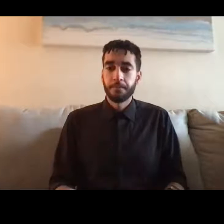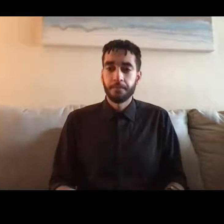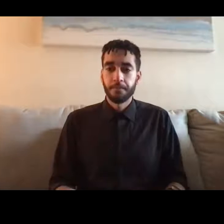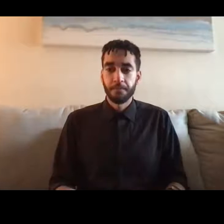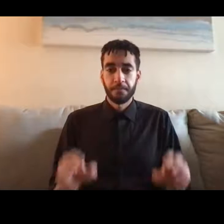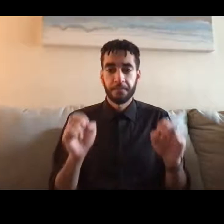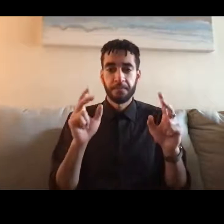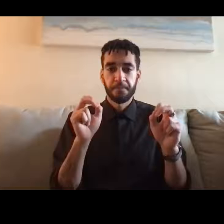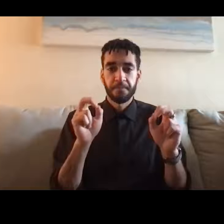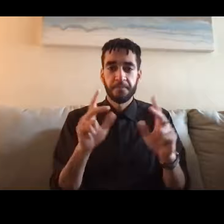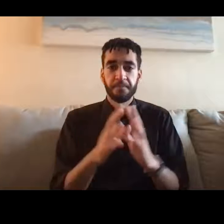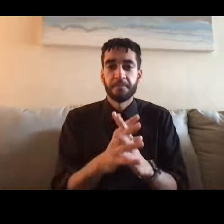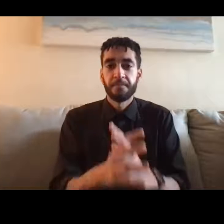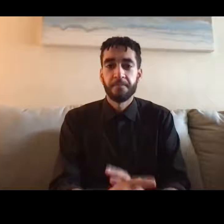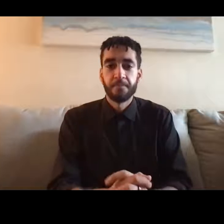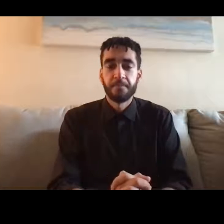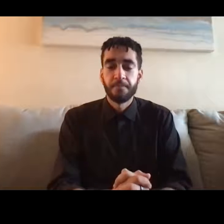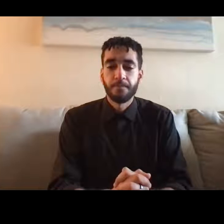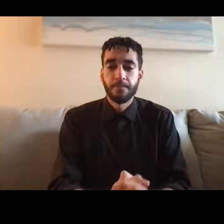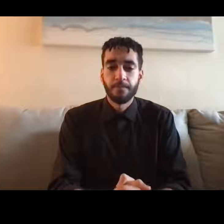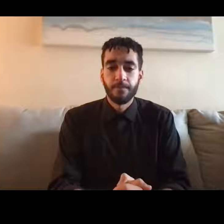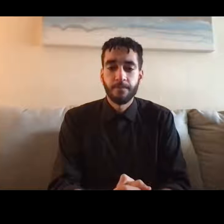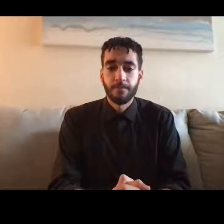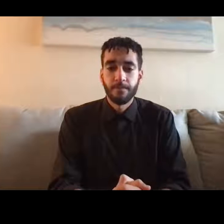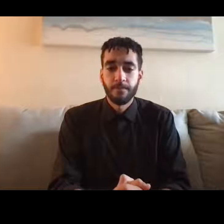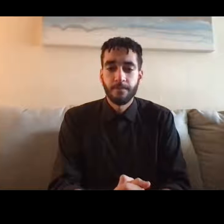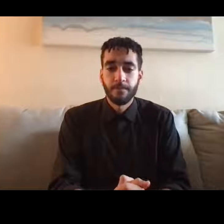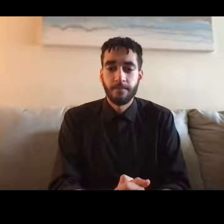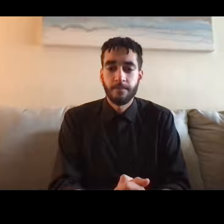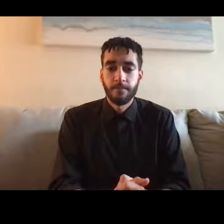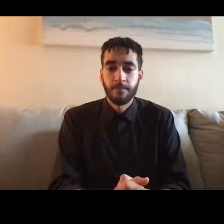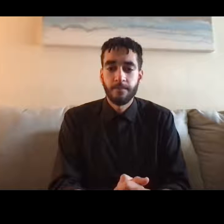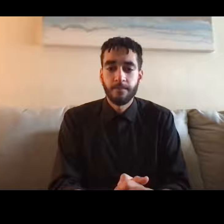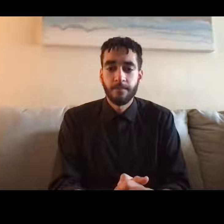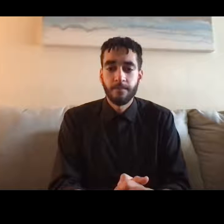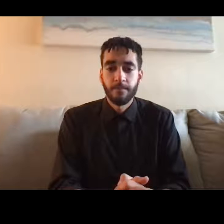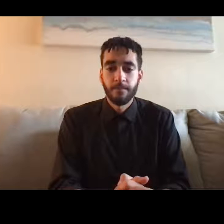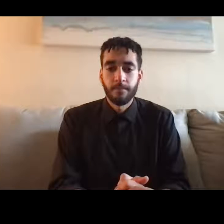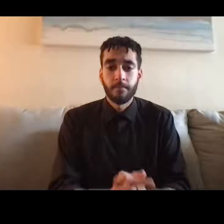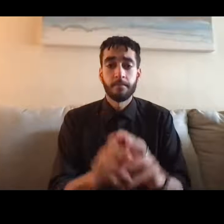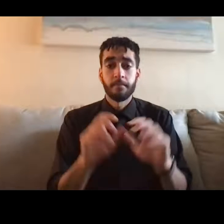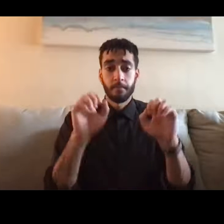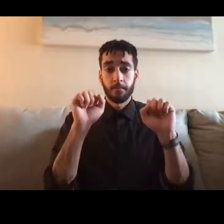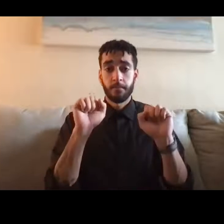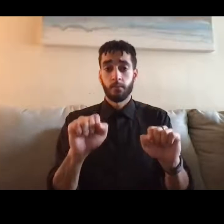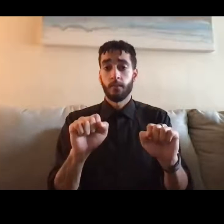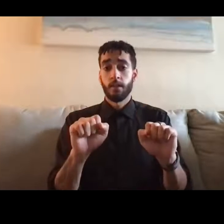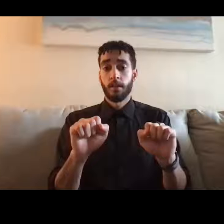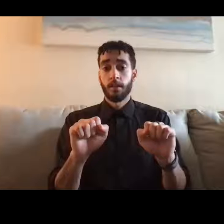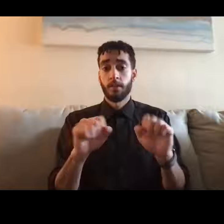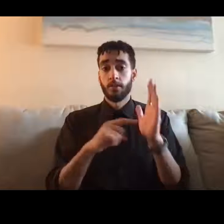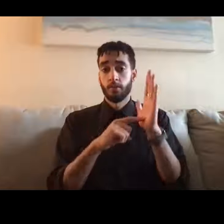Okay. Let me see. So we show the video after you finish speaking.